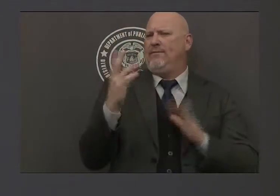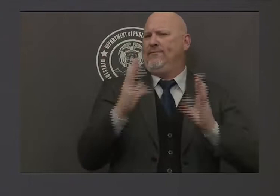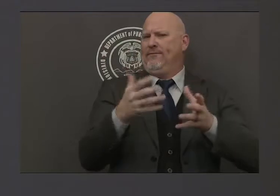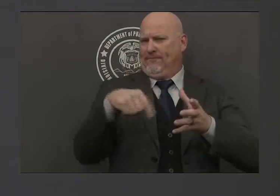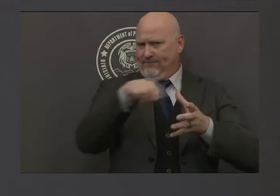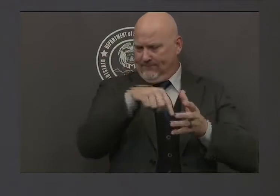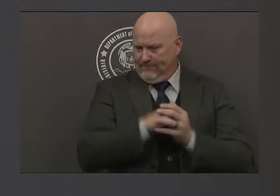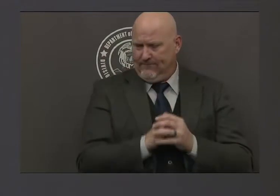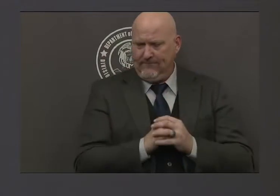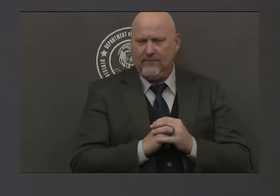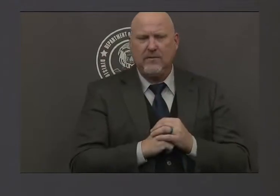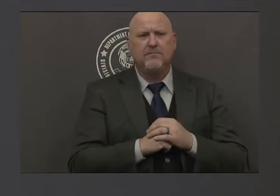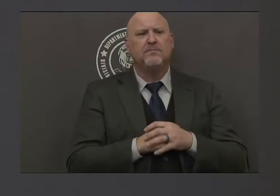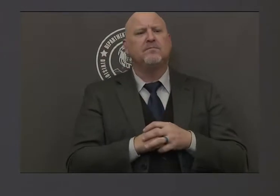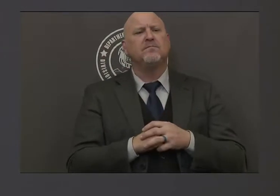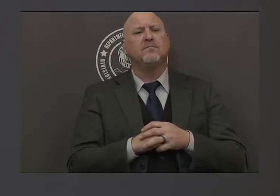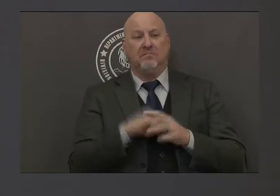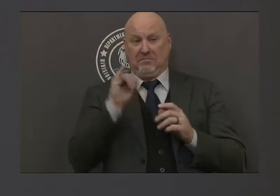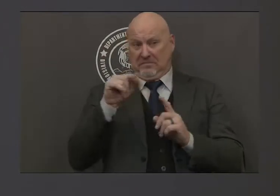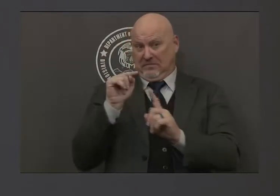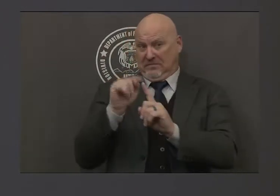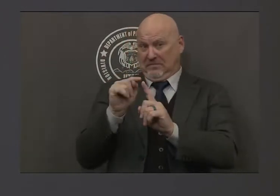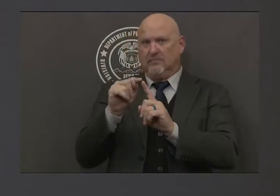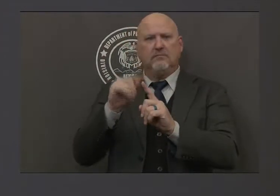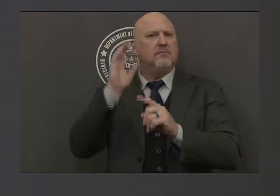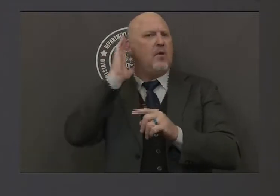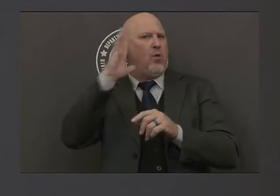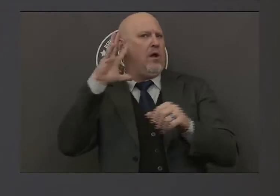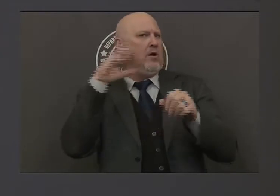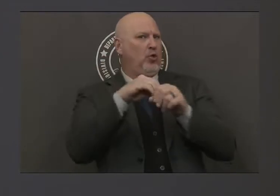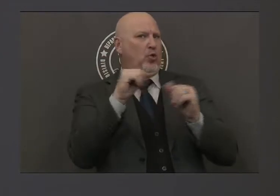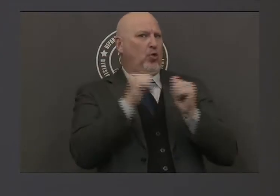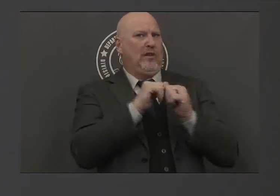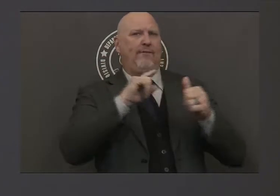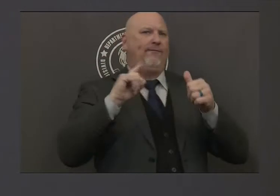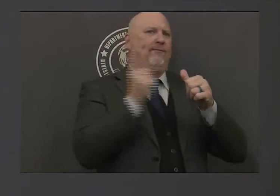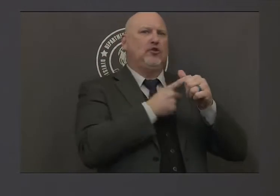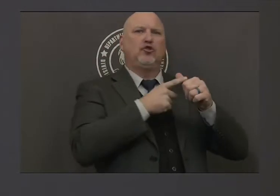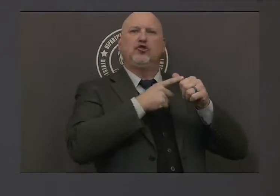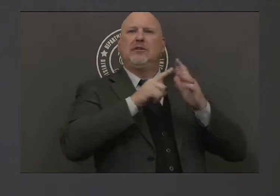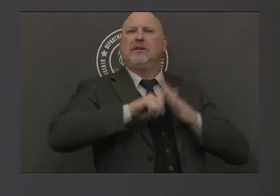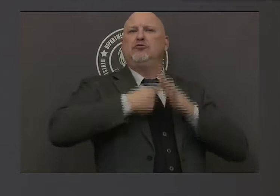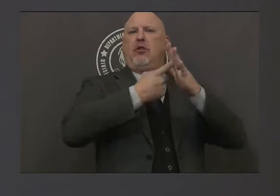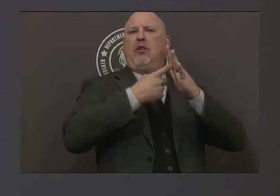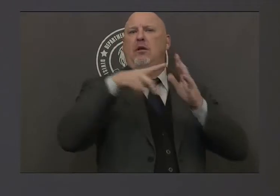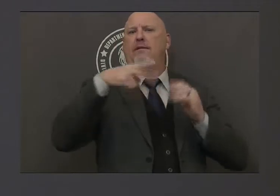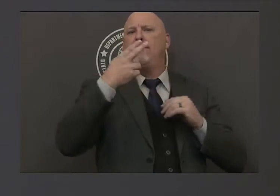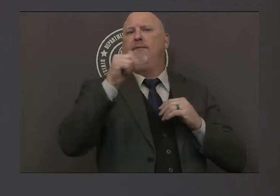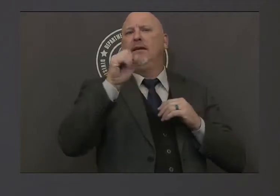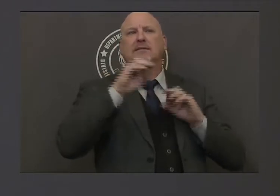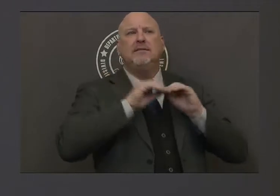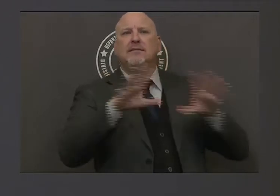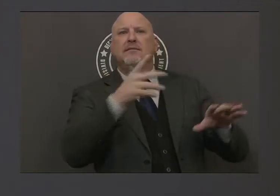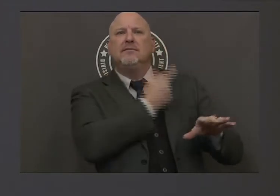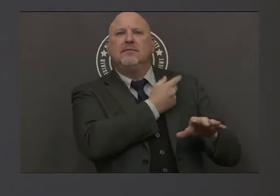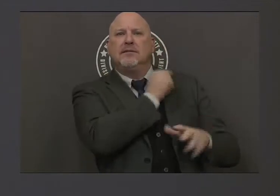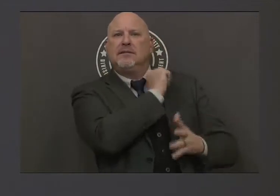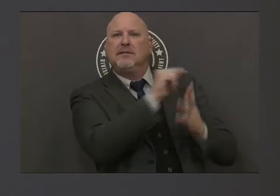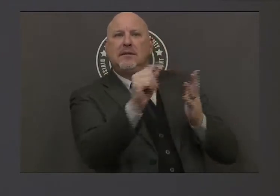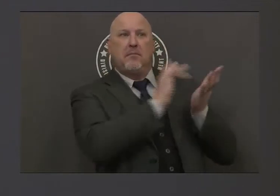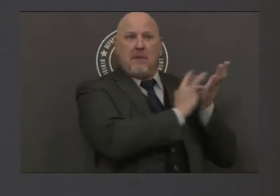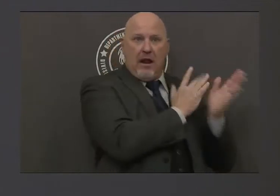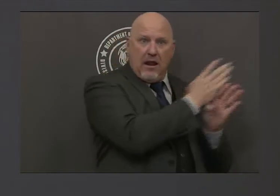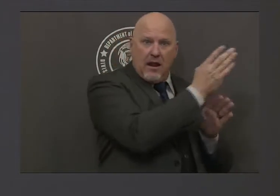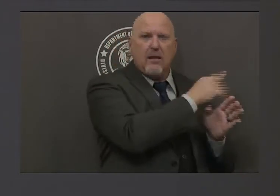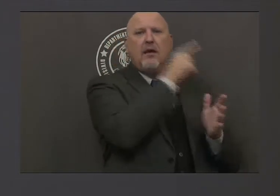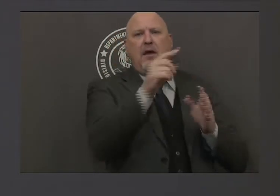call phase 1 in our second wave of this distribution. So they're going to be at the front of the line, and we expect that